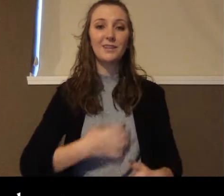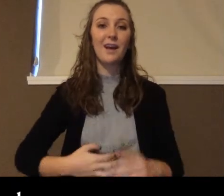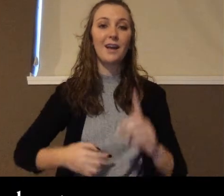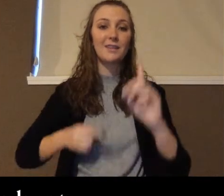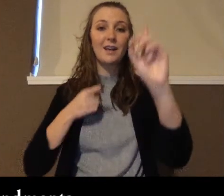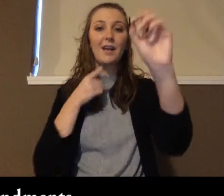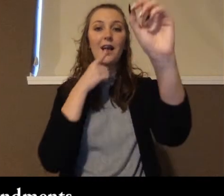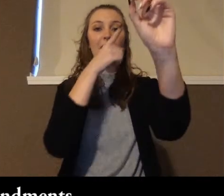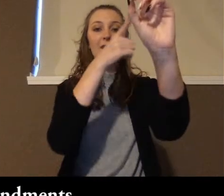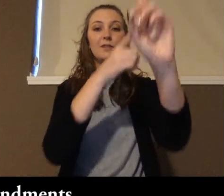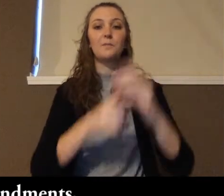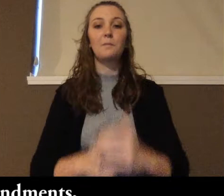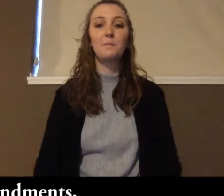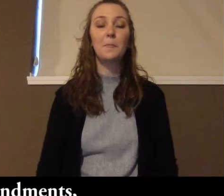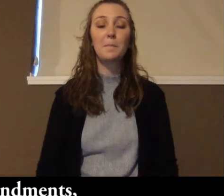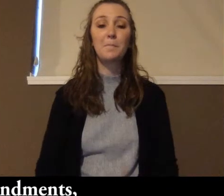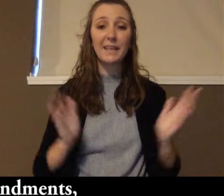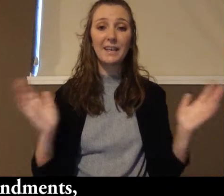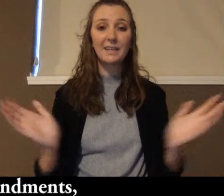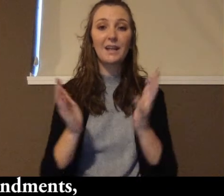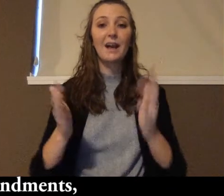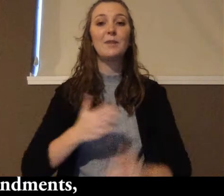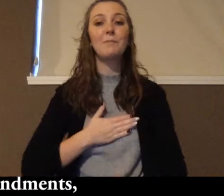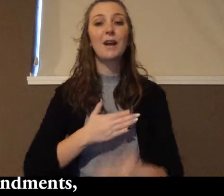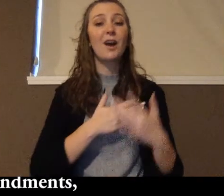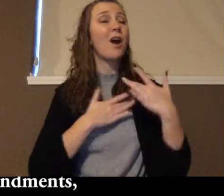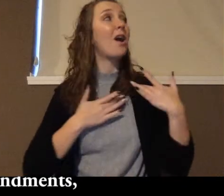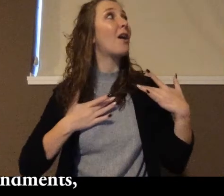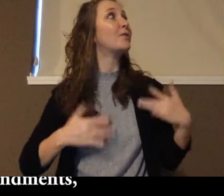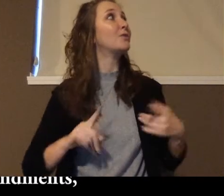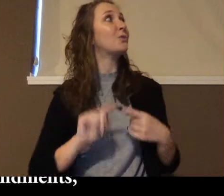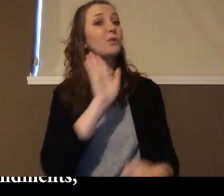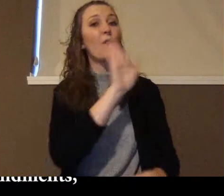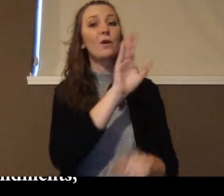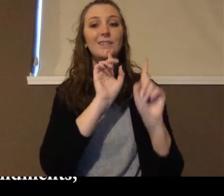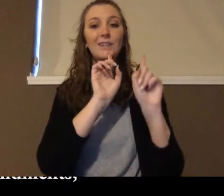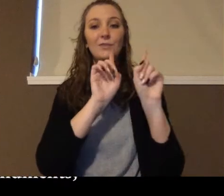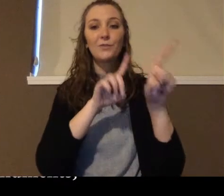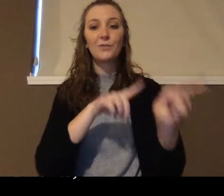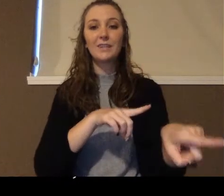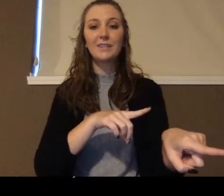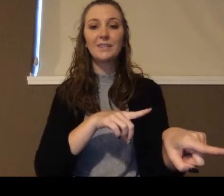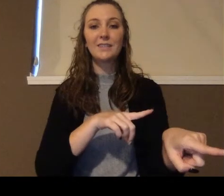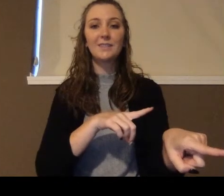of your commandments, for that is my